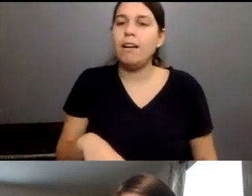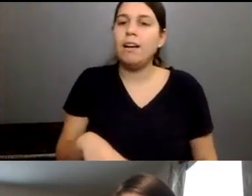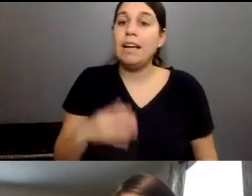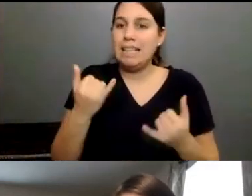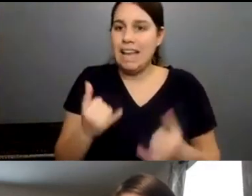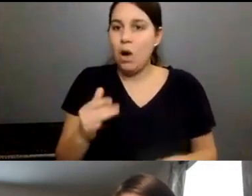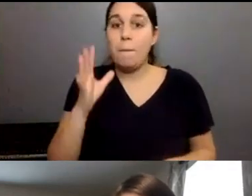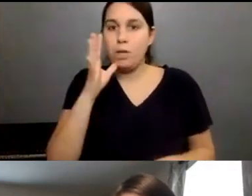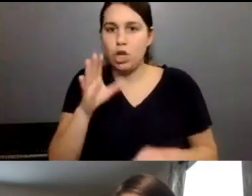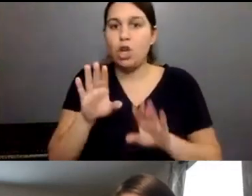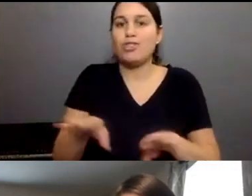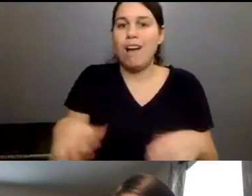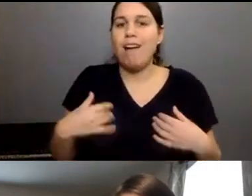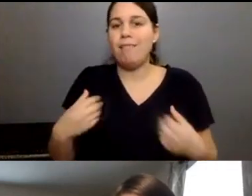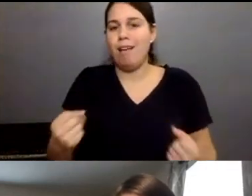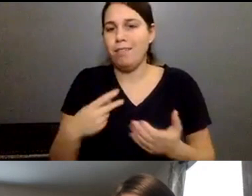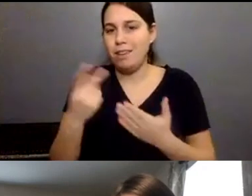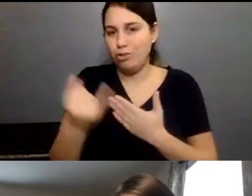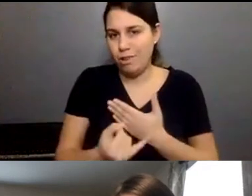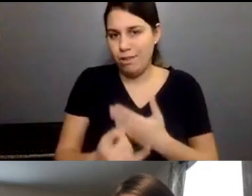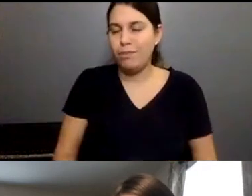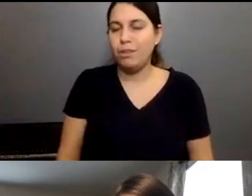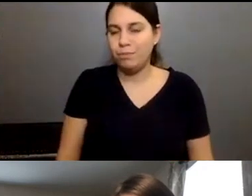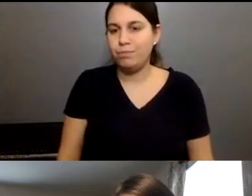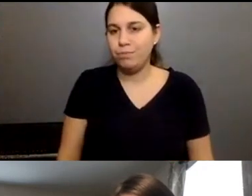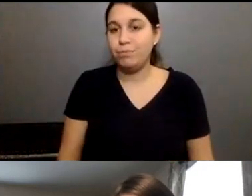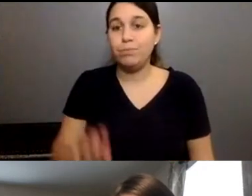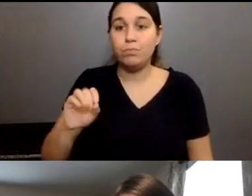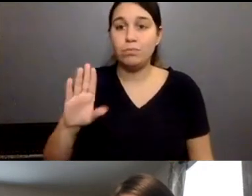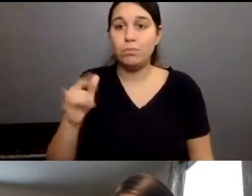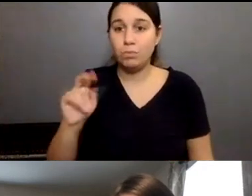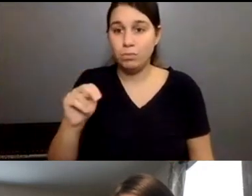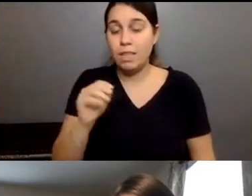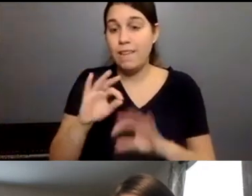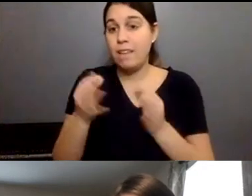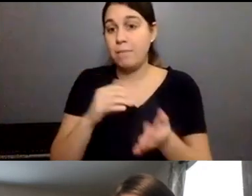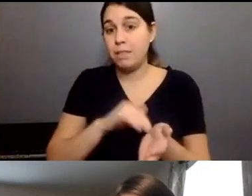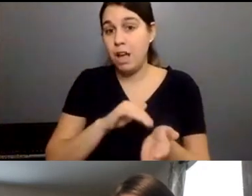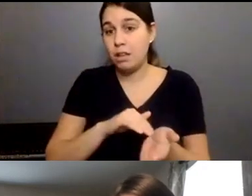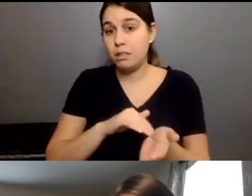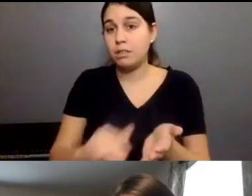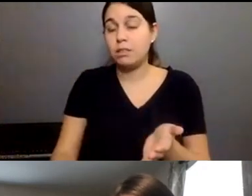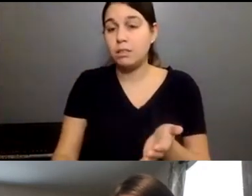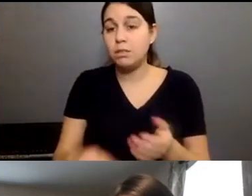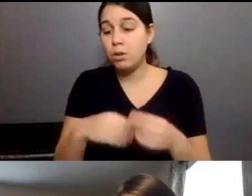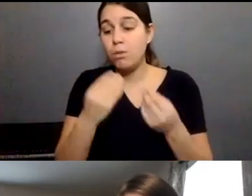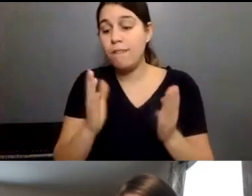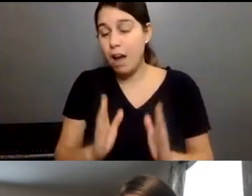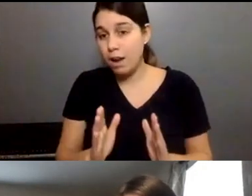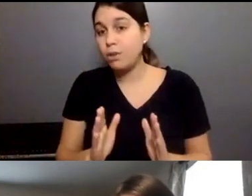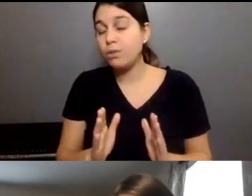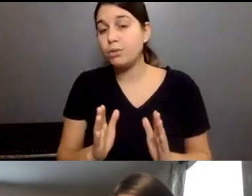maternal child health initiative, and OBGYN and family docs or providers in general